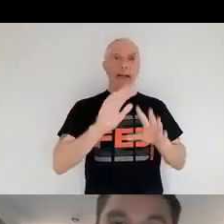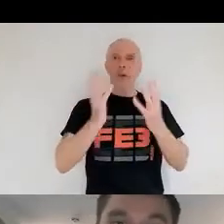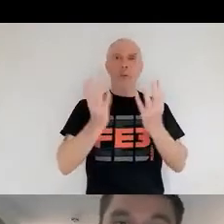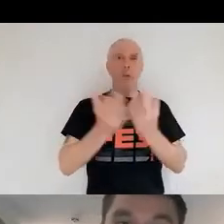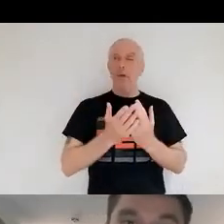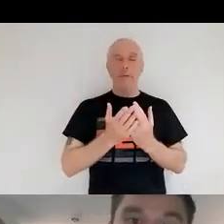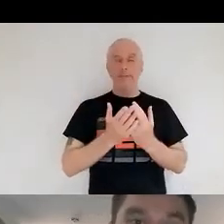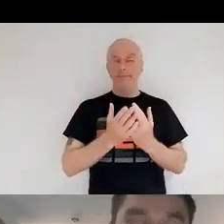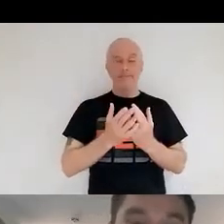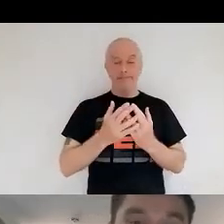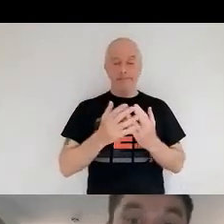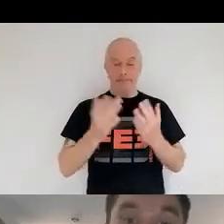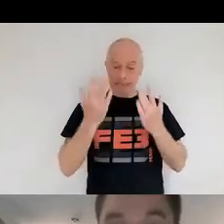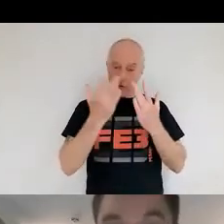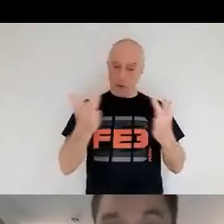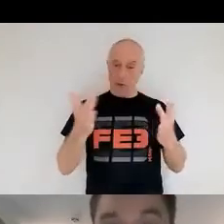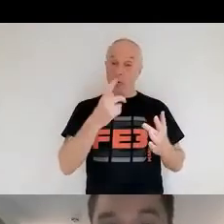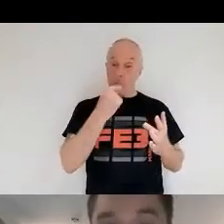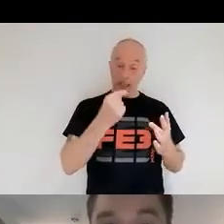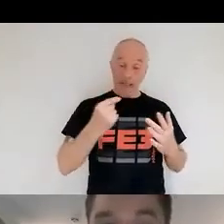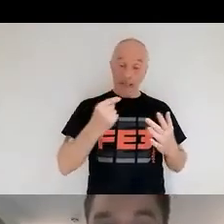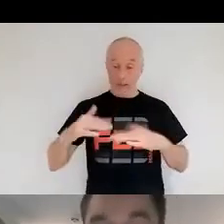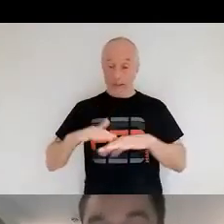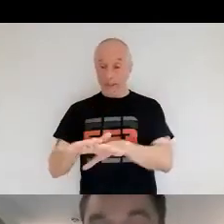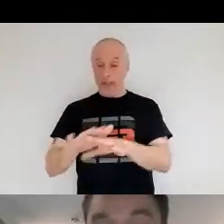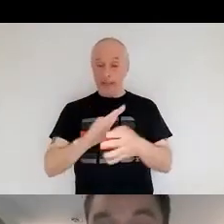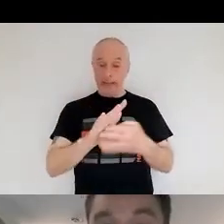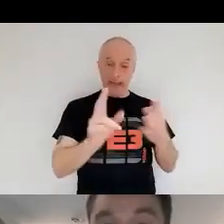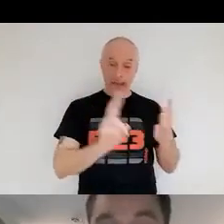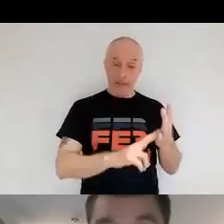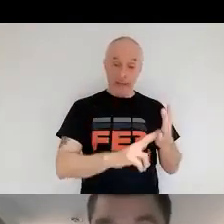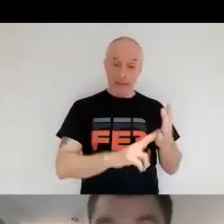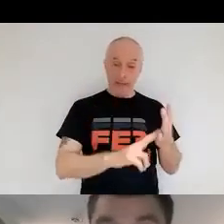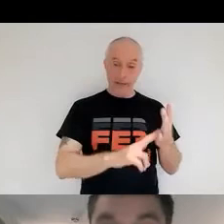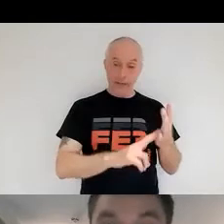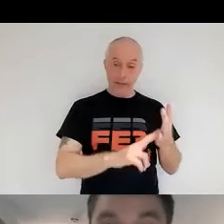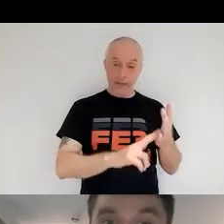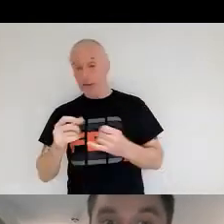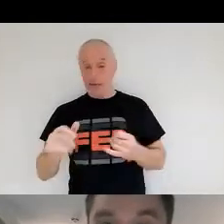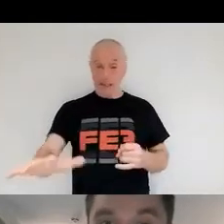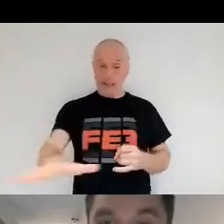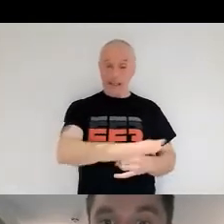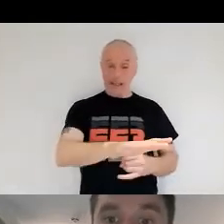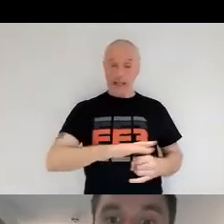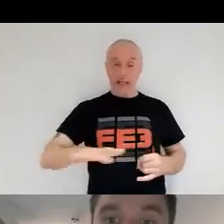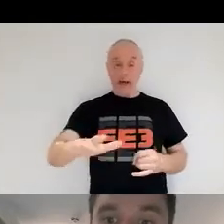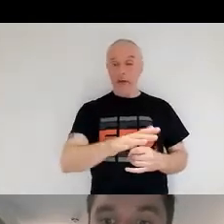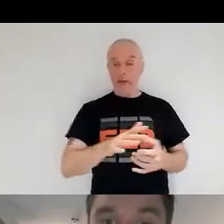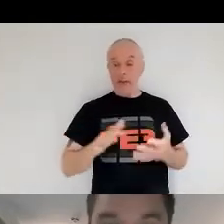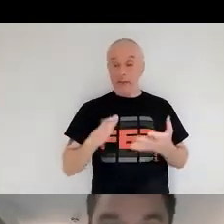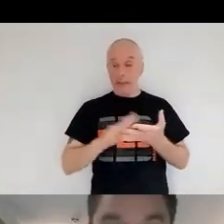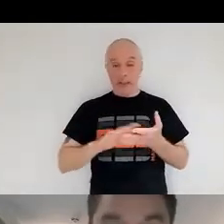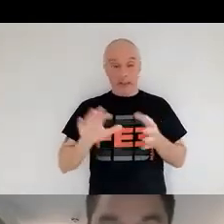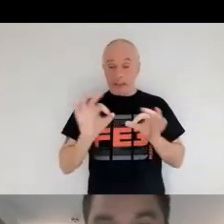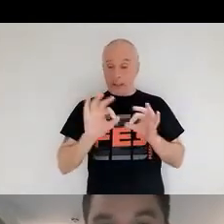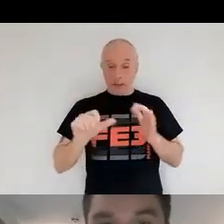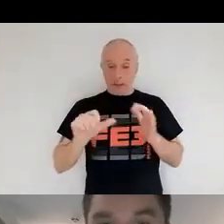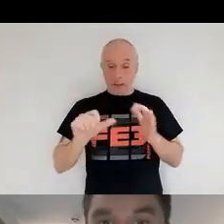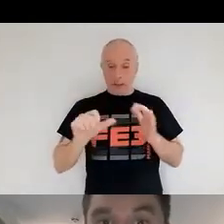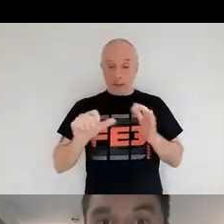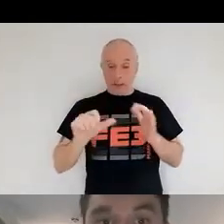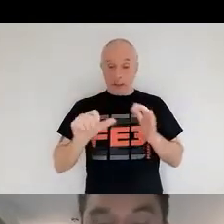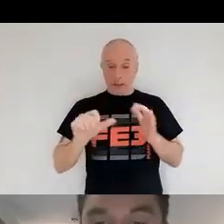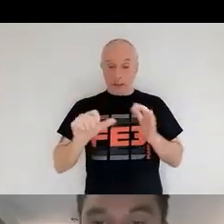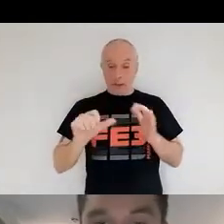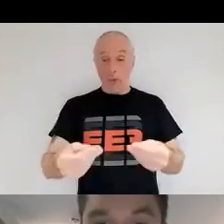can use it in real world operations and real world appliances, and you won't see any issues. And that's exactly what we